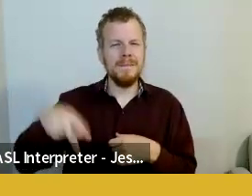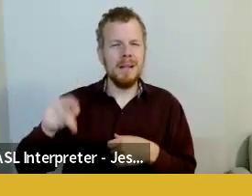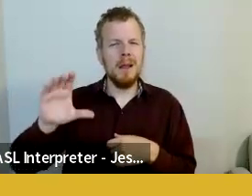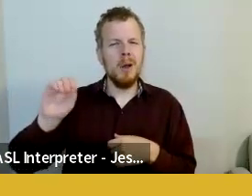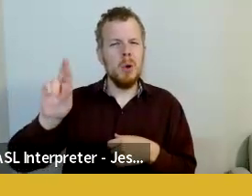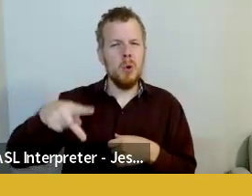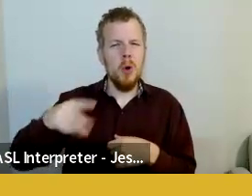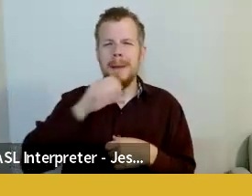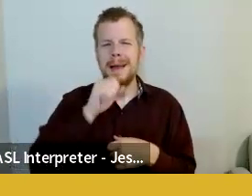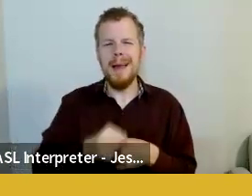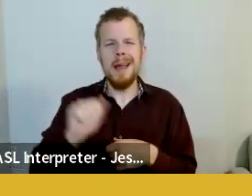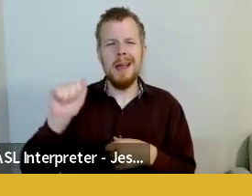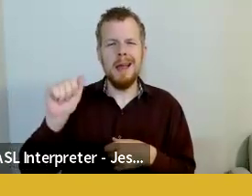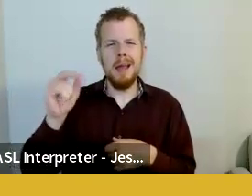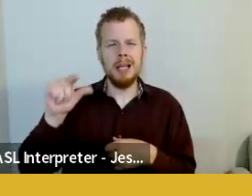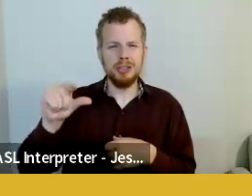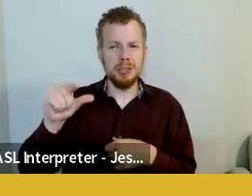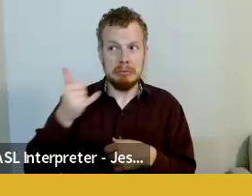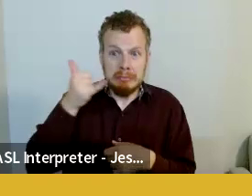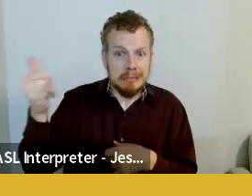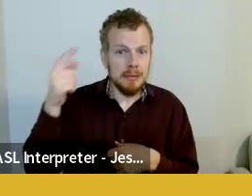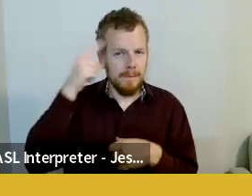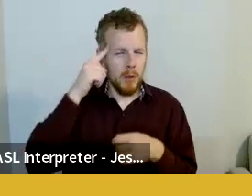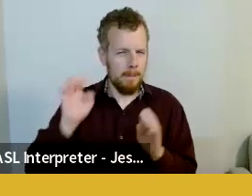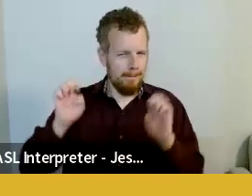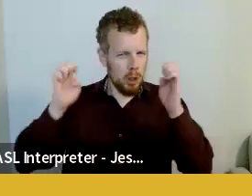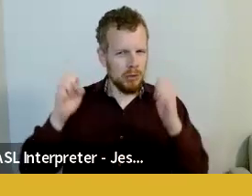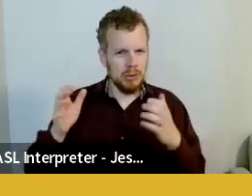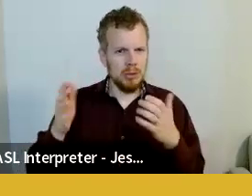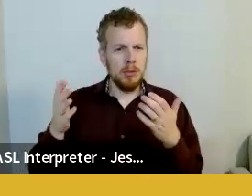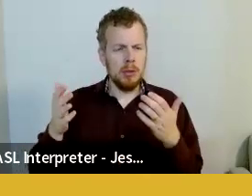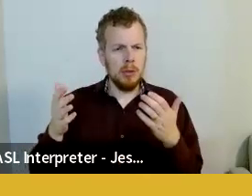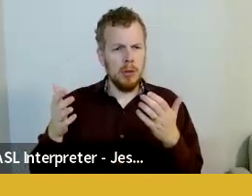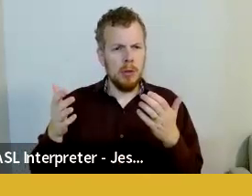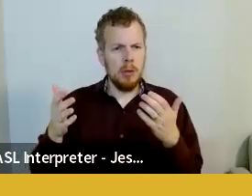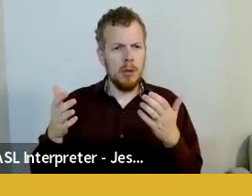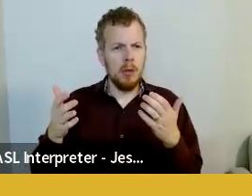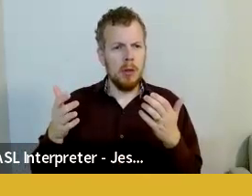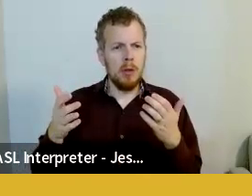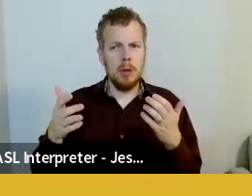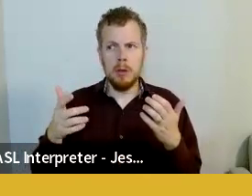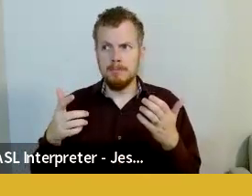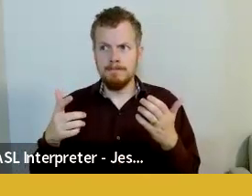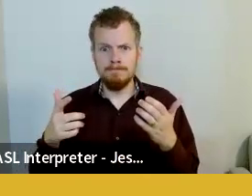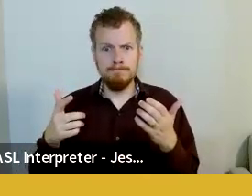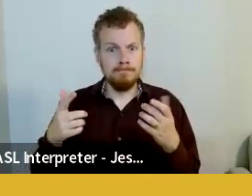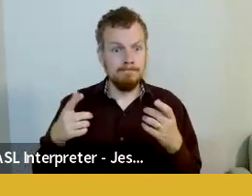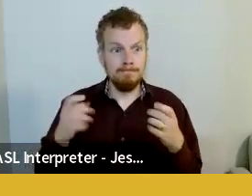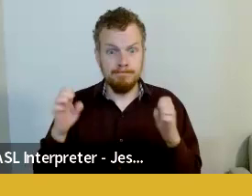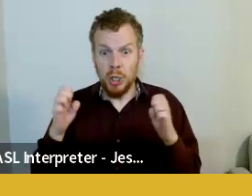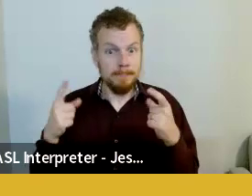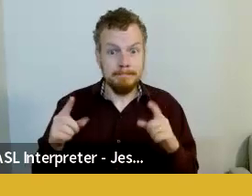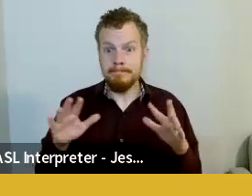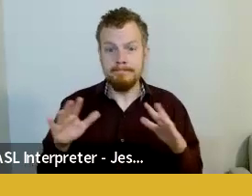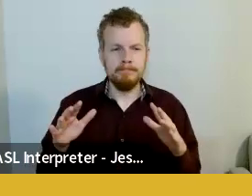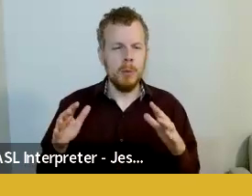great resource during a heat health emergency. What occurs during the situation is you can